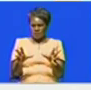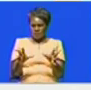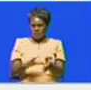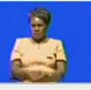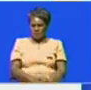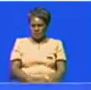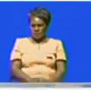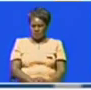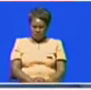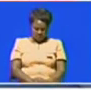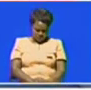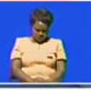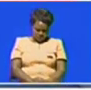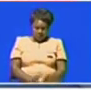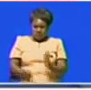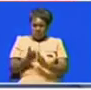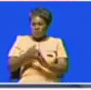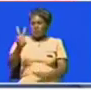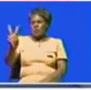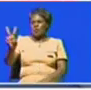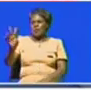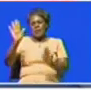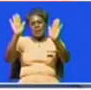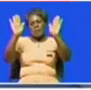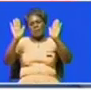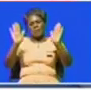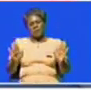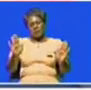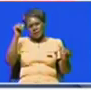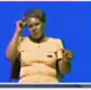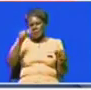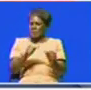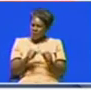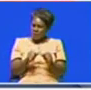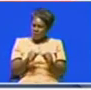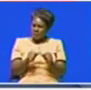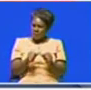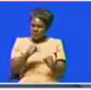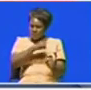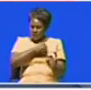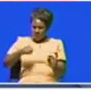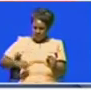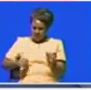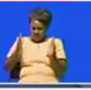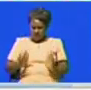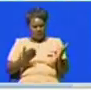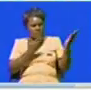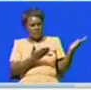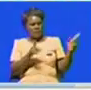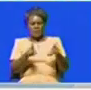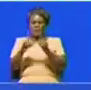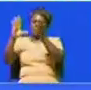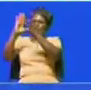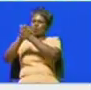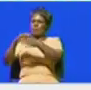thoughts? Okay, just two quick things. It is very important that we all remember Senator Kihika, like the rest of